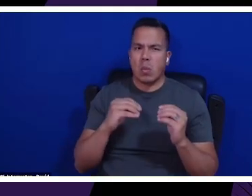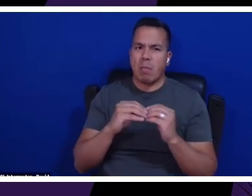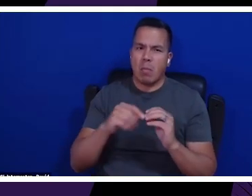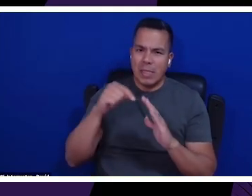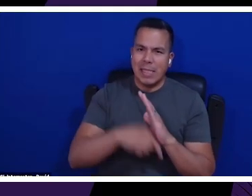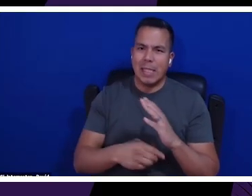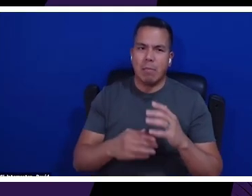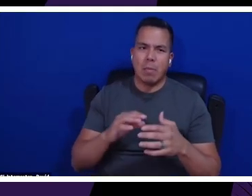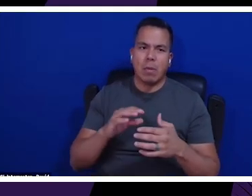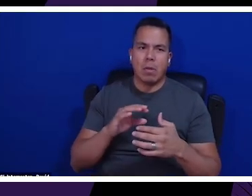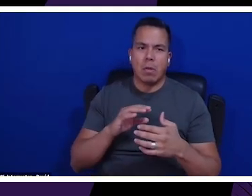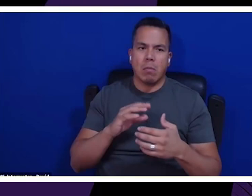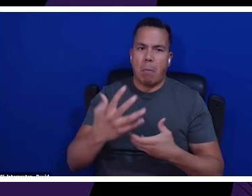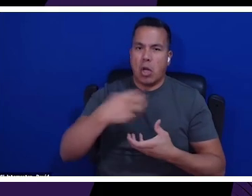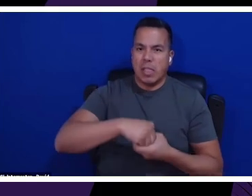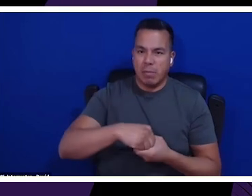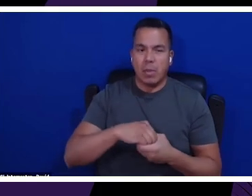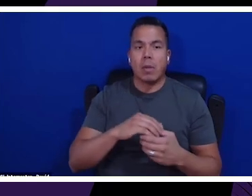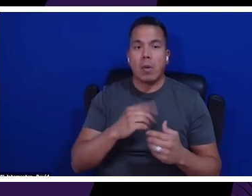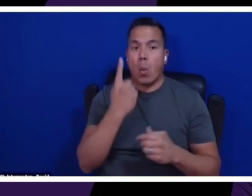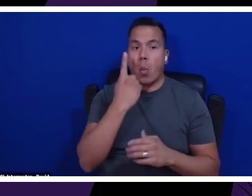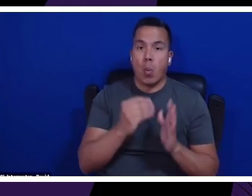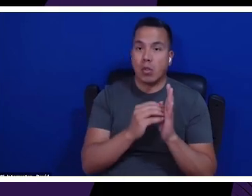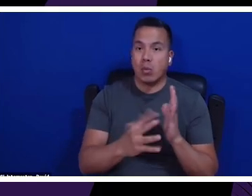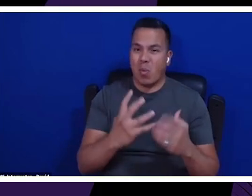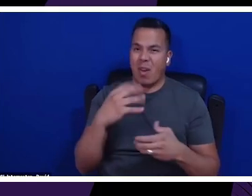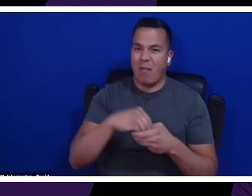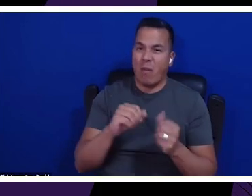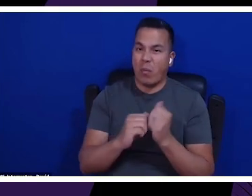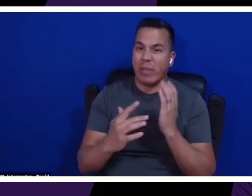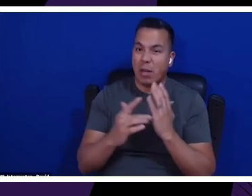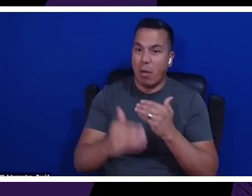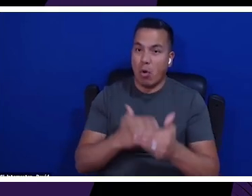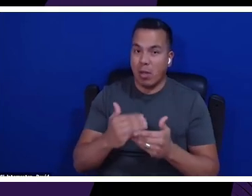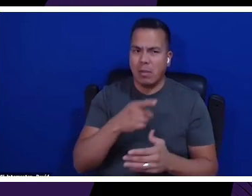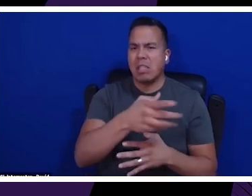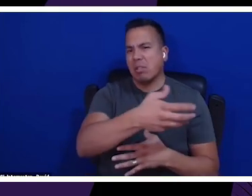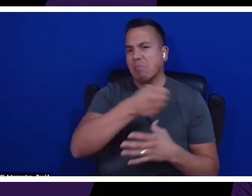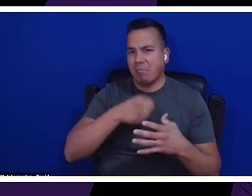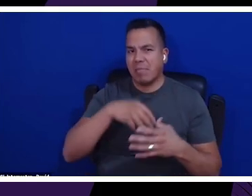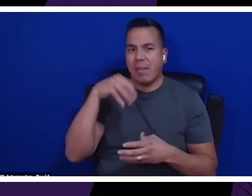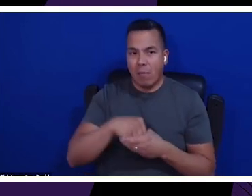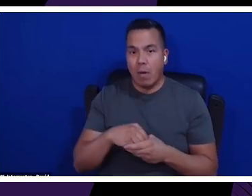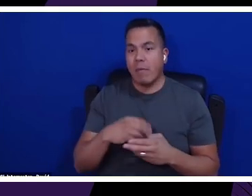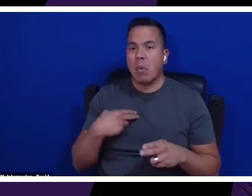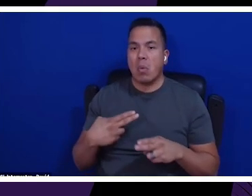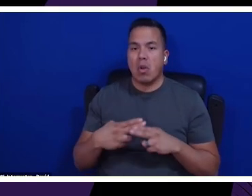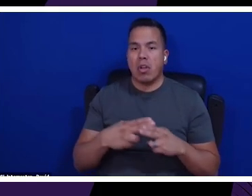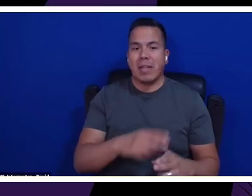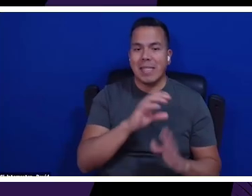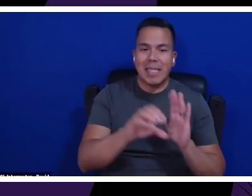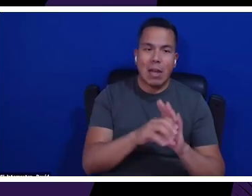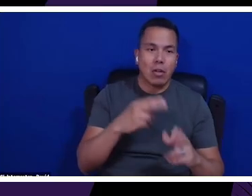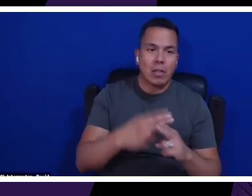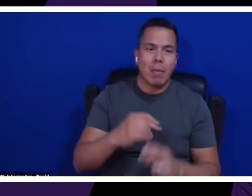student who volunteered to get more involved in our technical process. For the sake of this presentation, we'll refer to him by his character name,